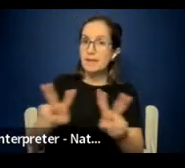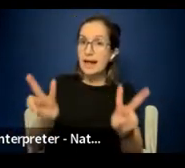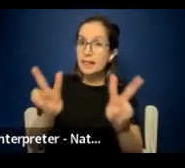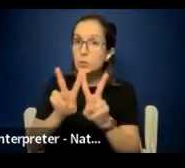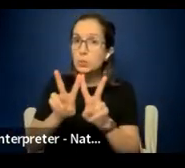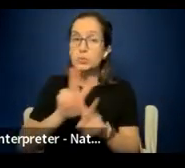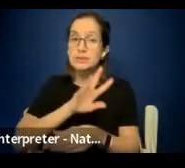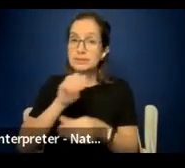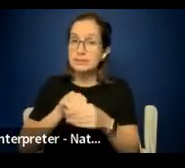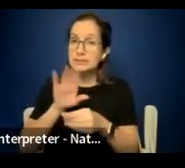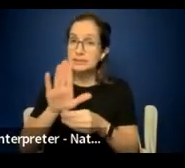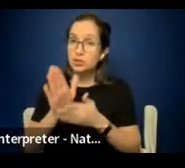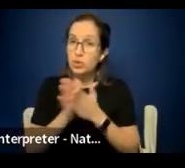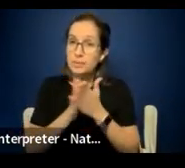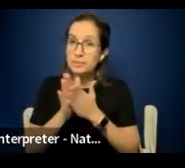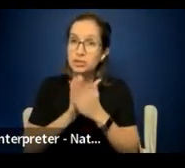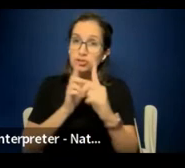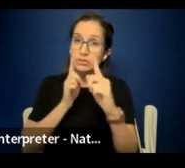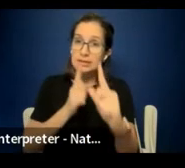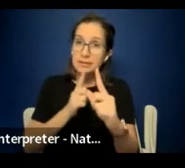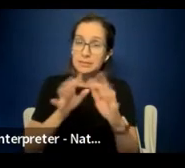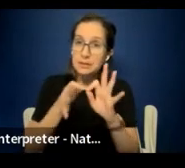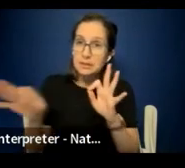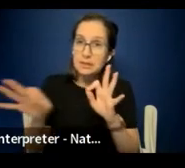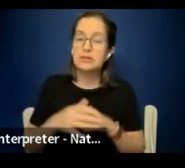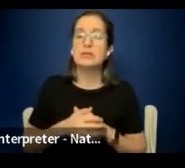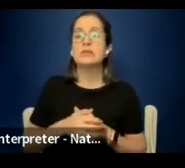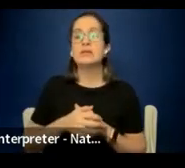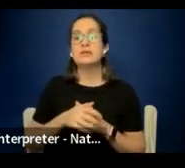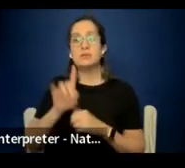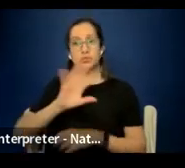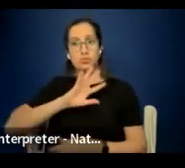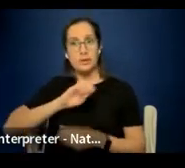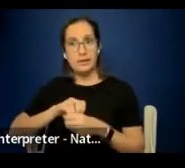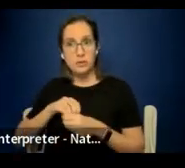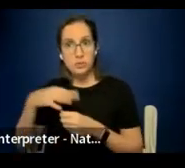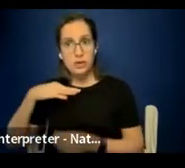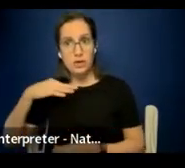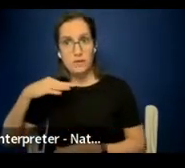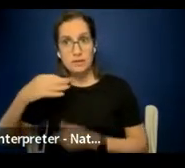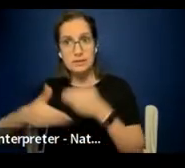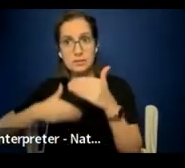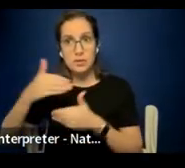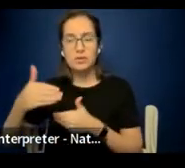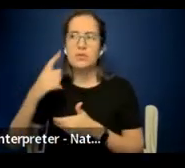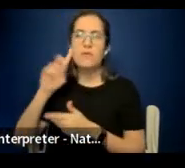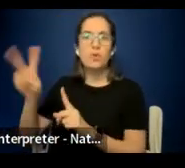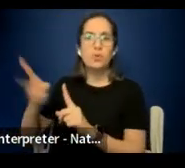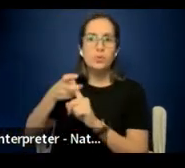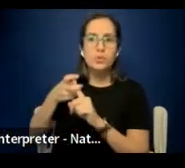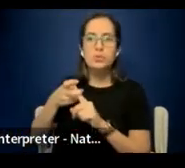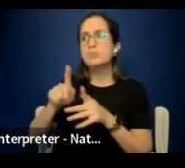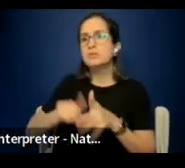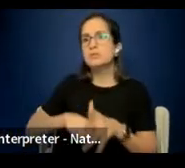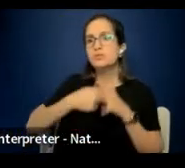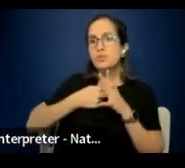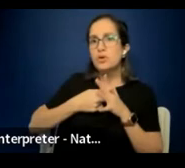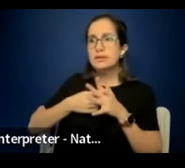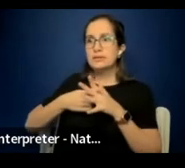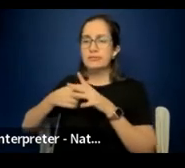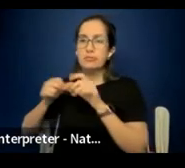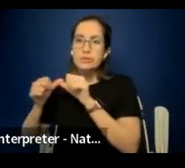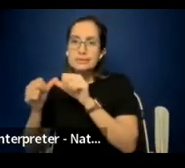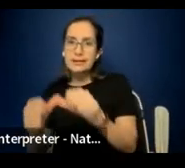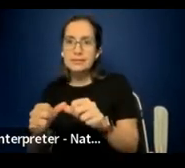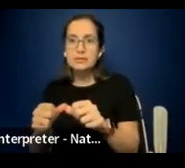statement? And do you include it in your volunteer process, either for recruitment, onboarding, retention, or